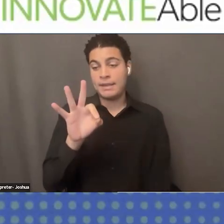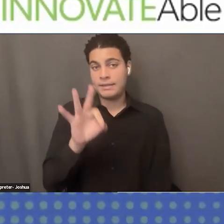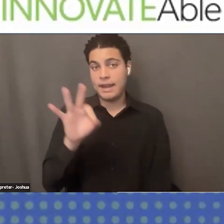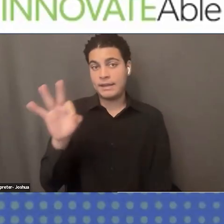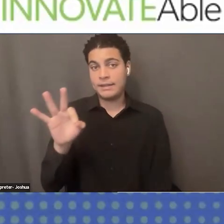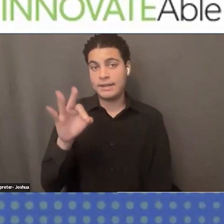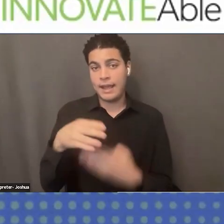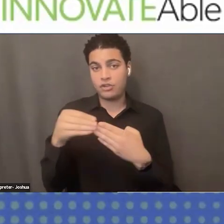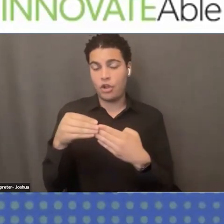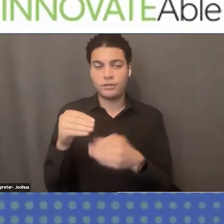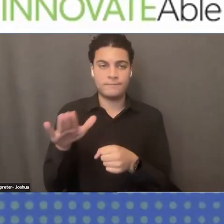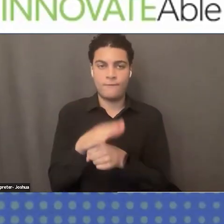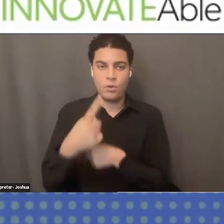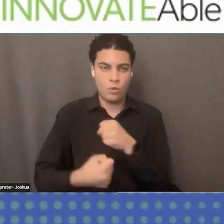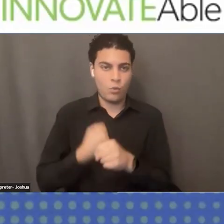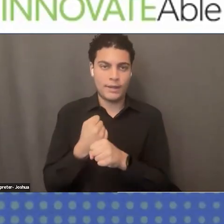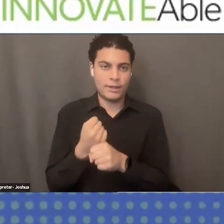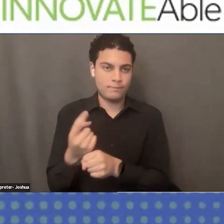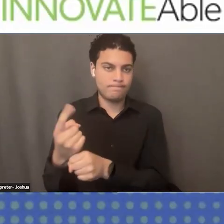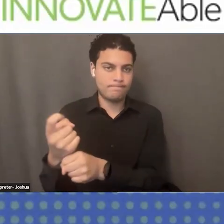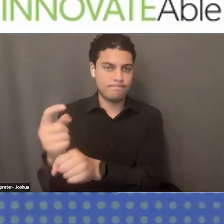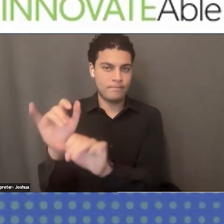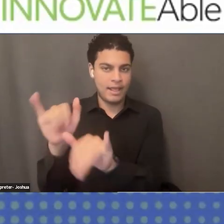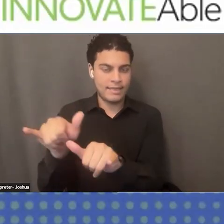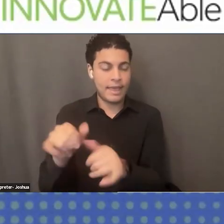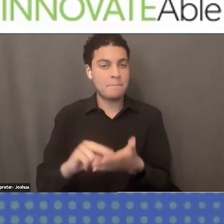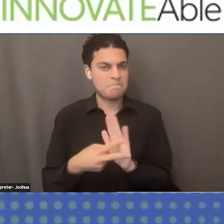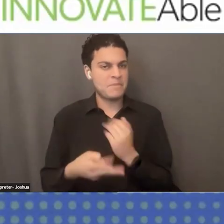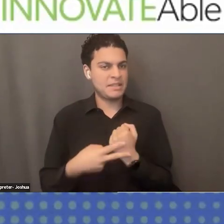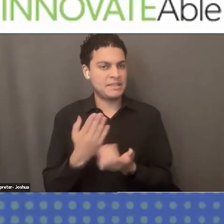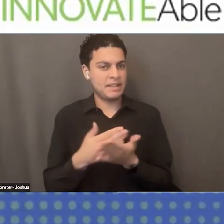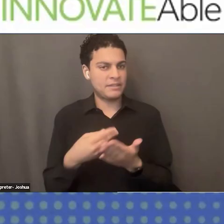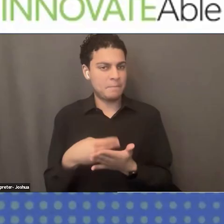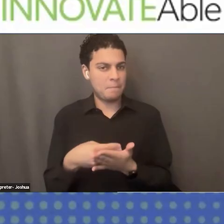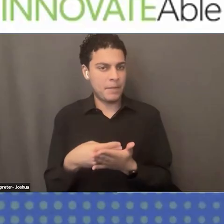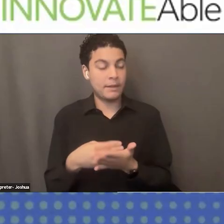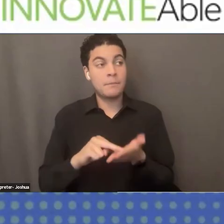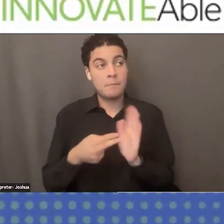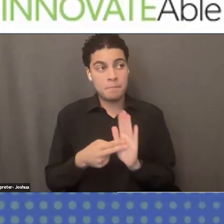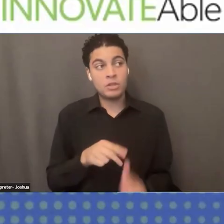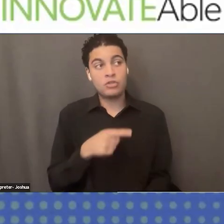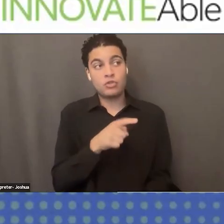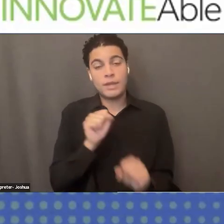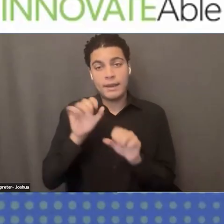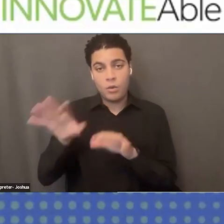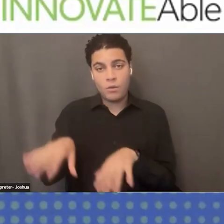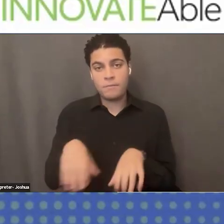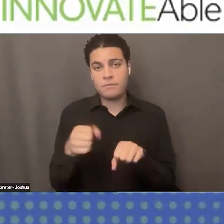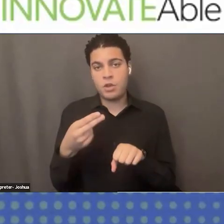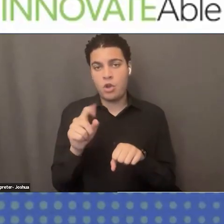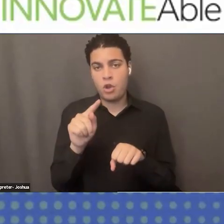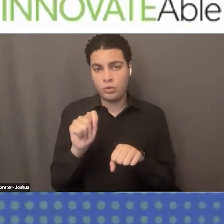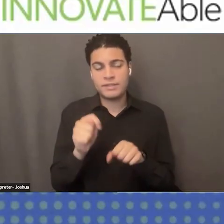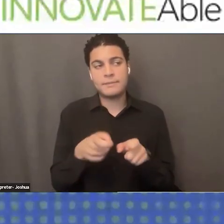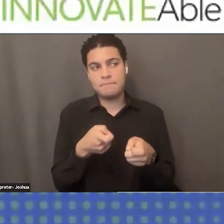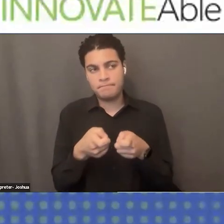$20. Like I said, it allows you to have access to host and maintain and manage your each profile. Then we also offer